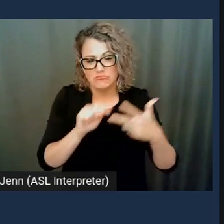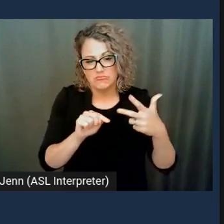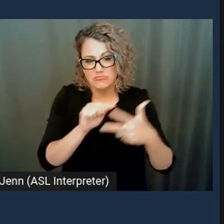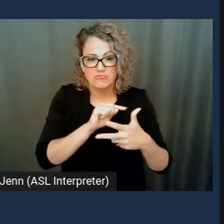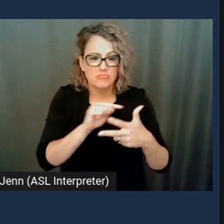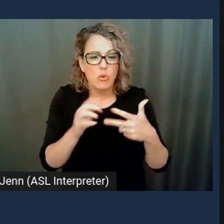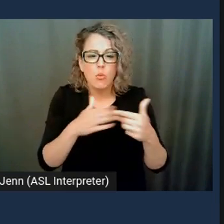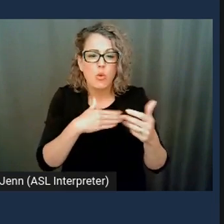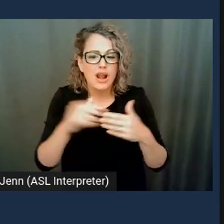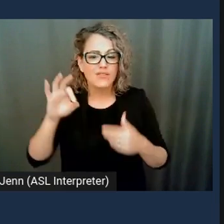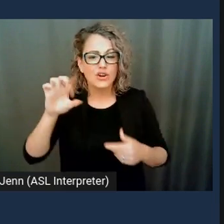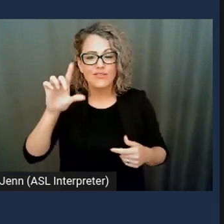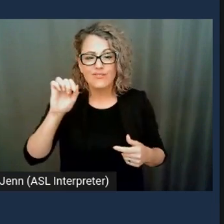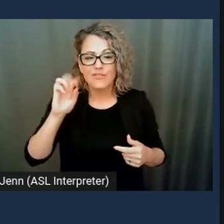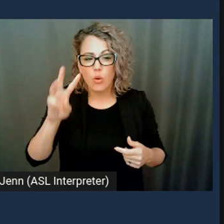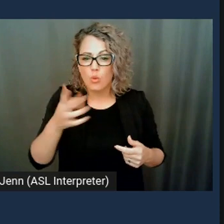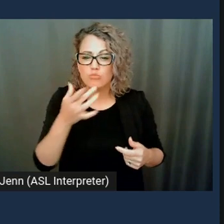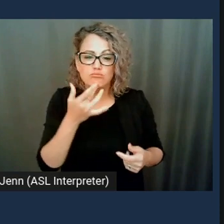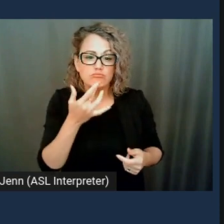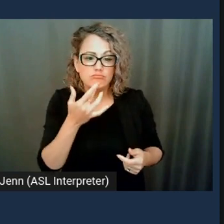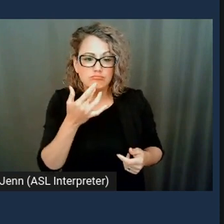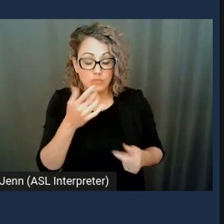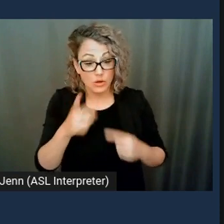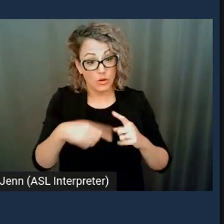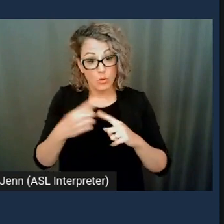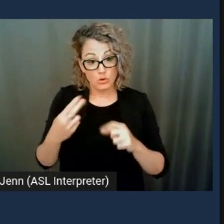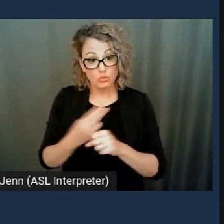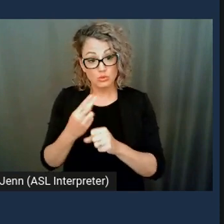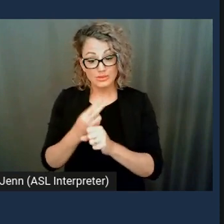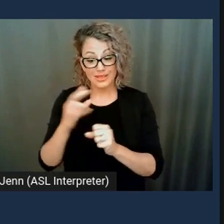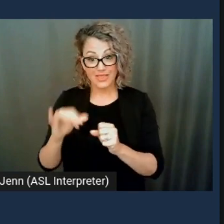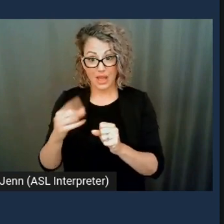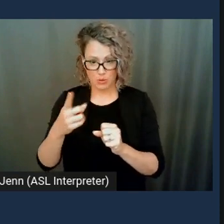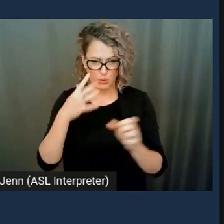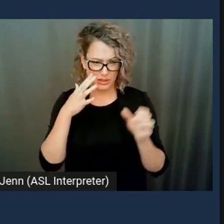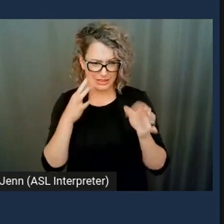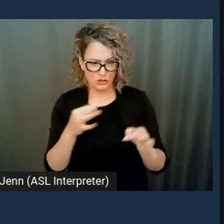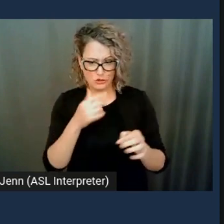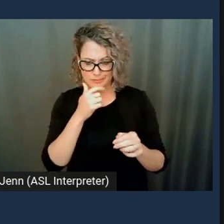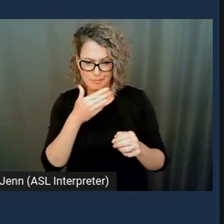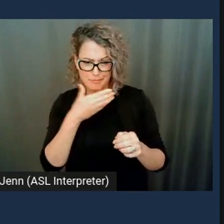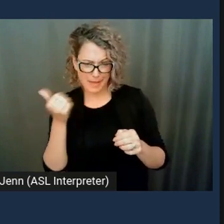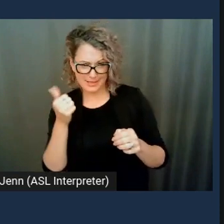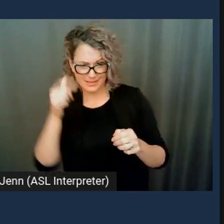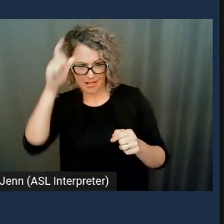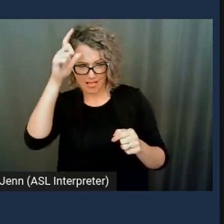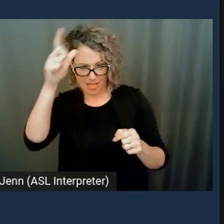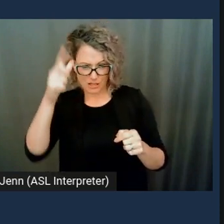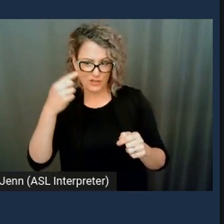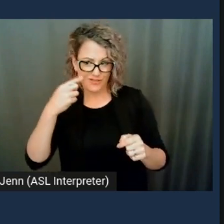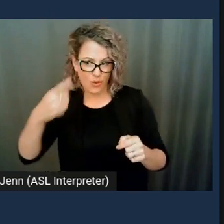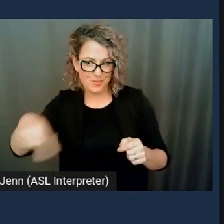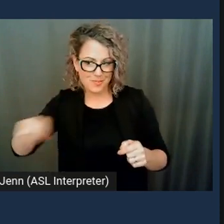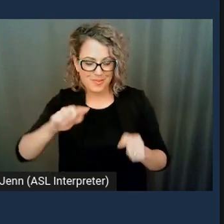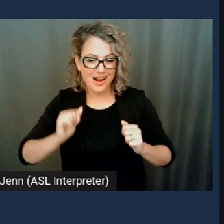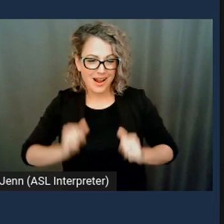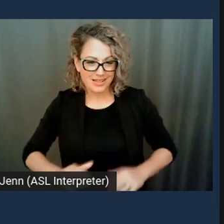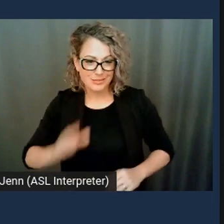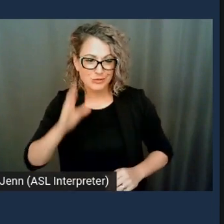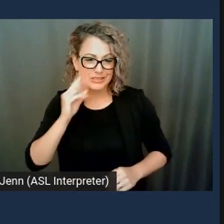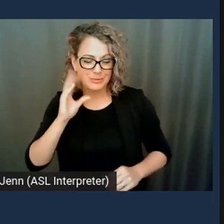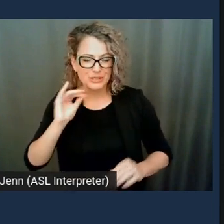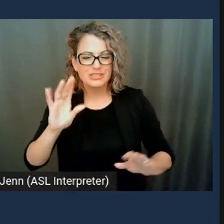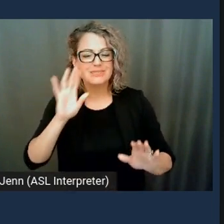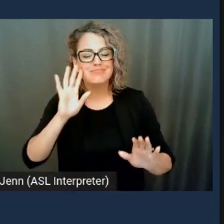flow. And using this result, you can determine what the next best logic for customer experience is. For